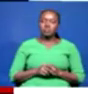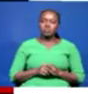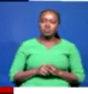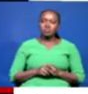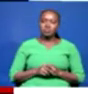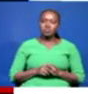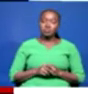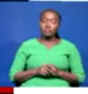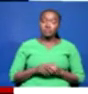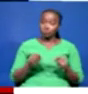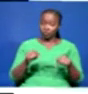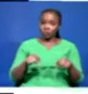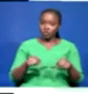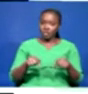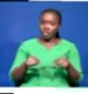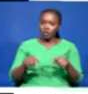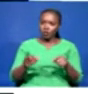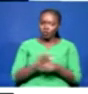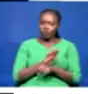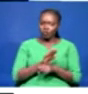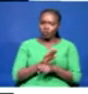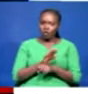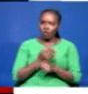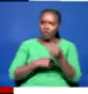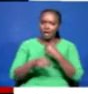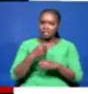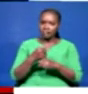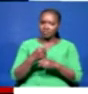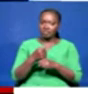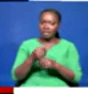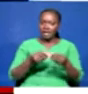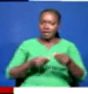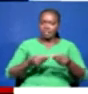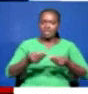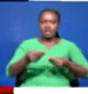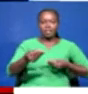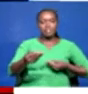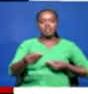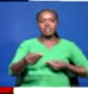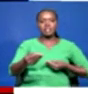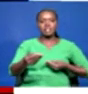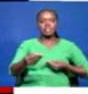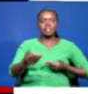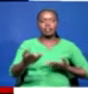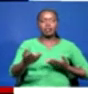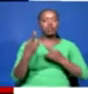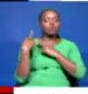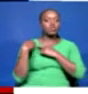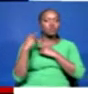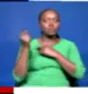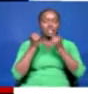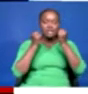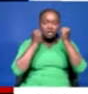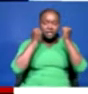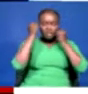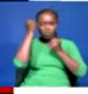was a day full of pomp and color during the handing and taking over of the roles at the Kenya Army headquarters. After